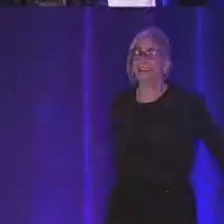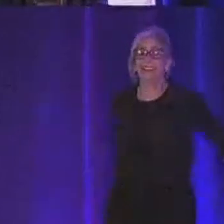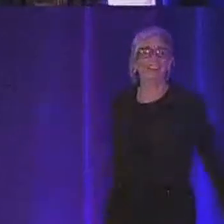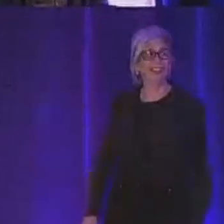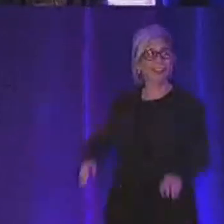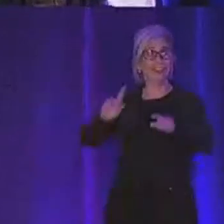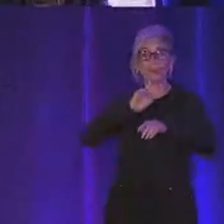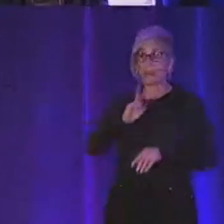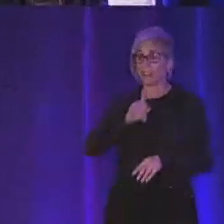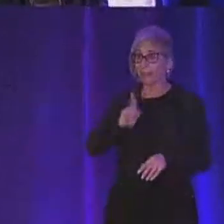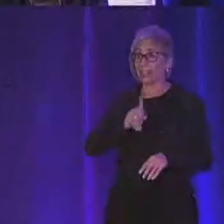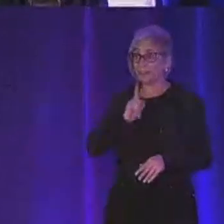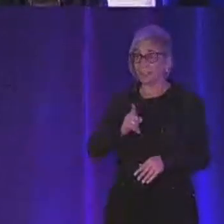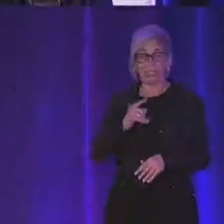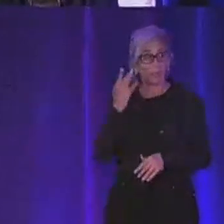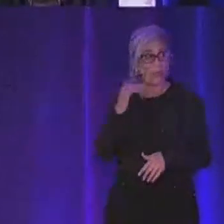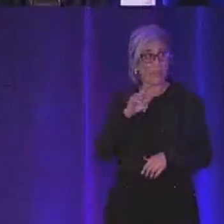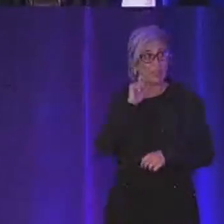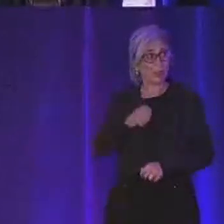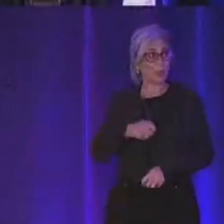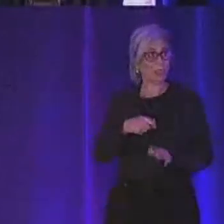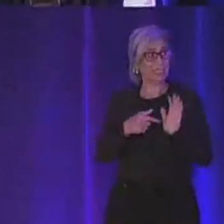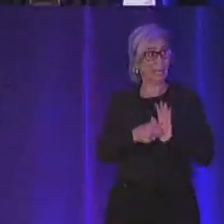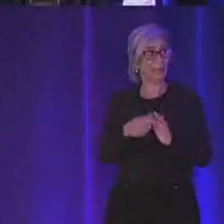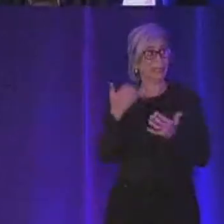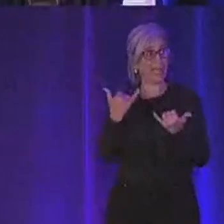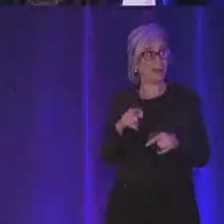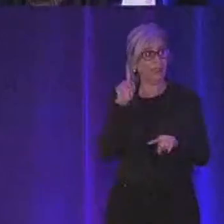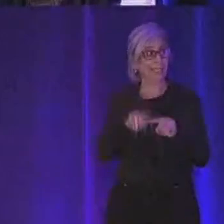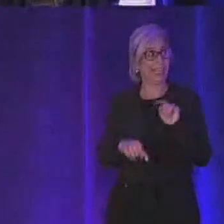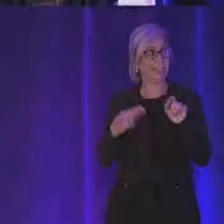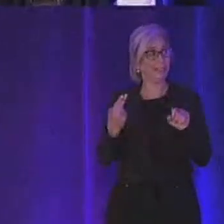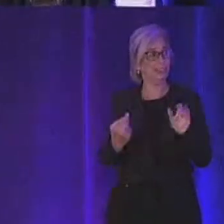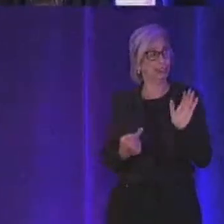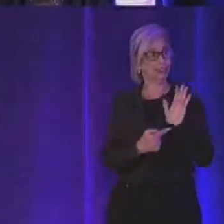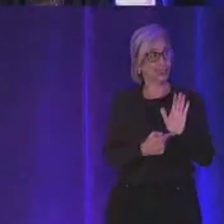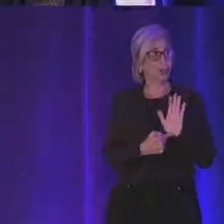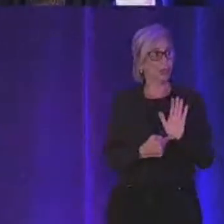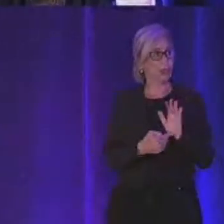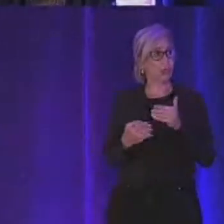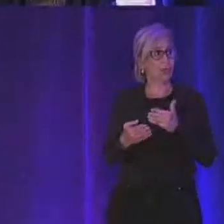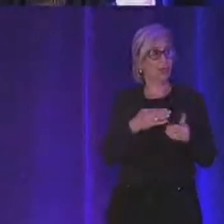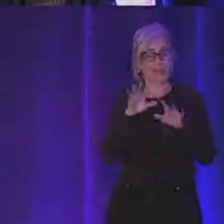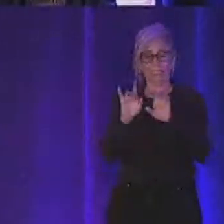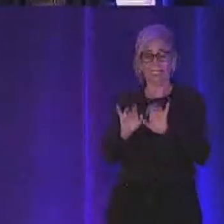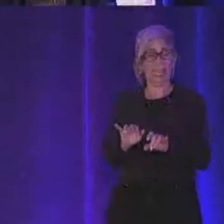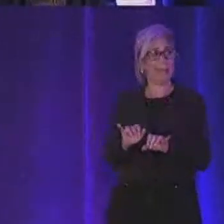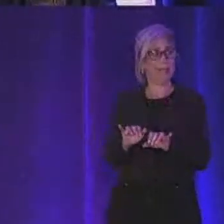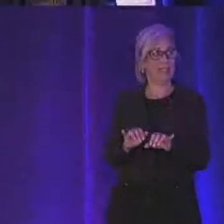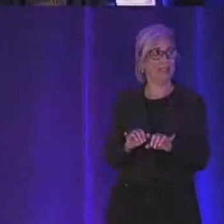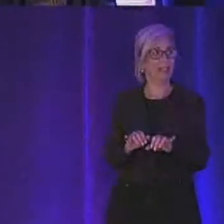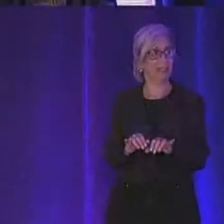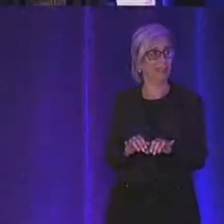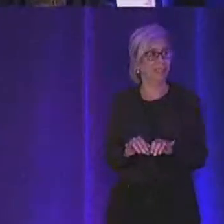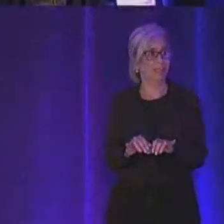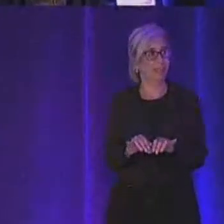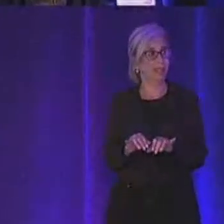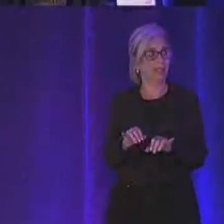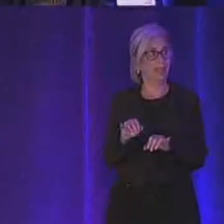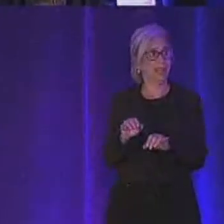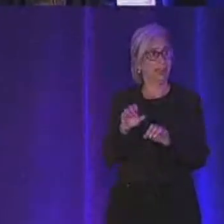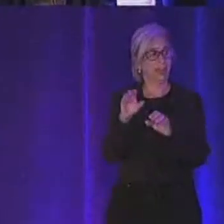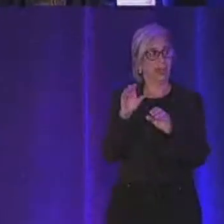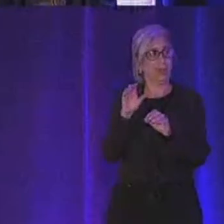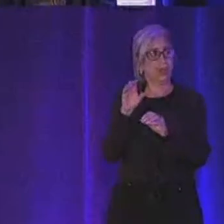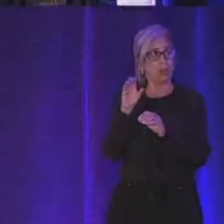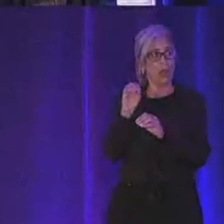For reals. Because I have a really cool demo I want to show you, but now I can't even use it. Oh, yeah. Whoever's typing invalid CSS. Opacity.